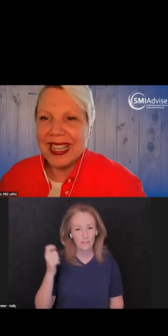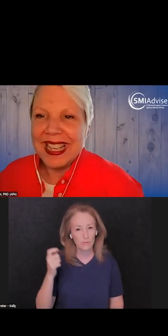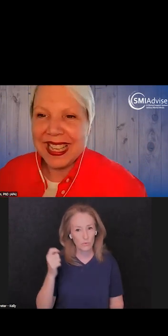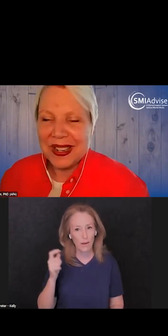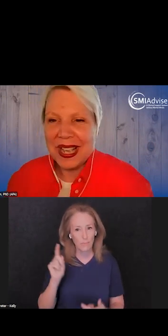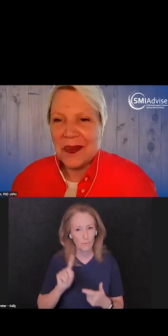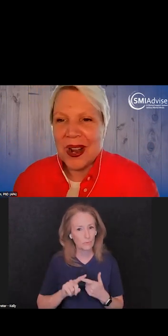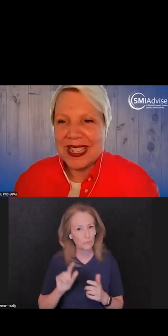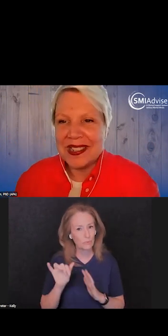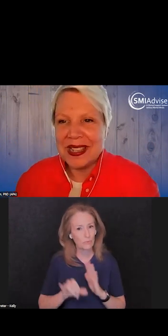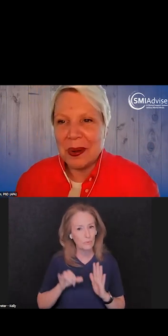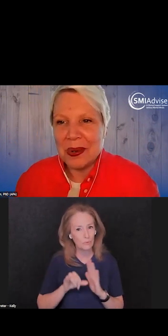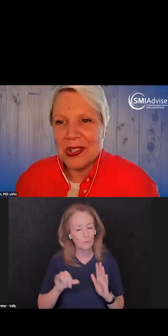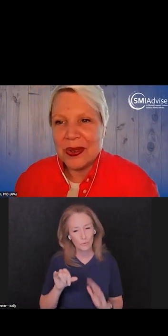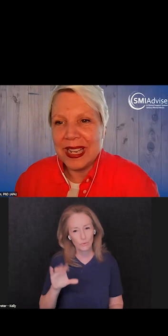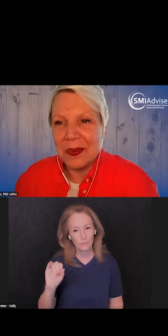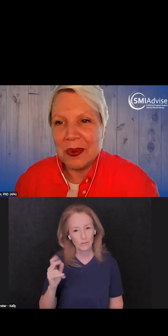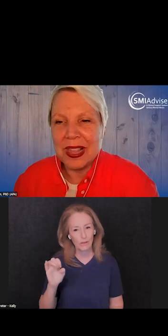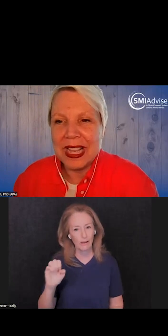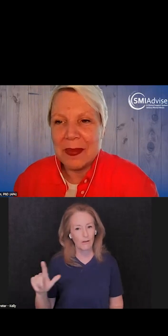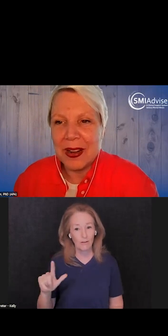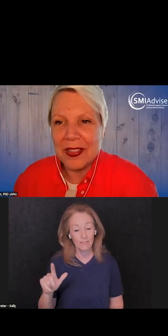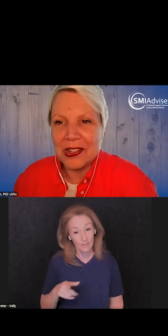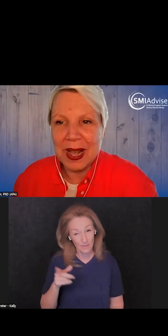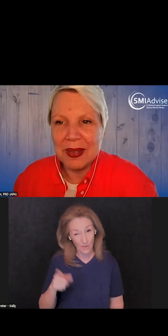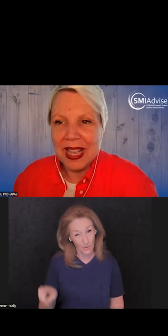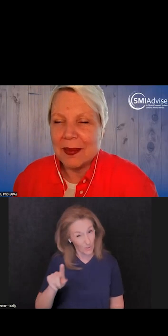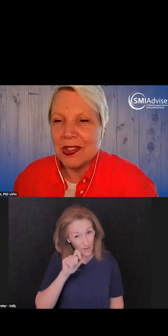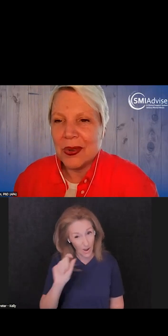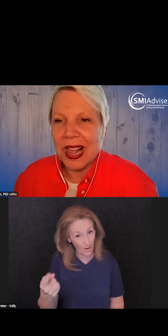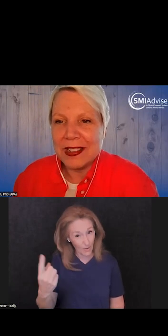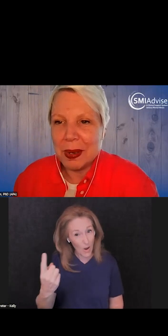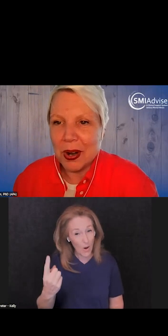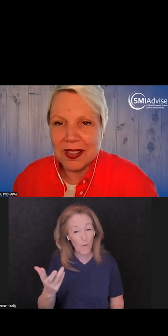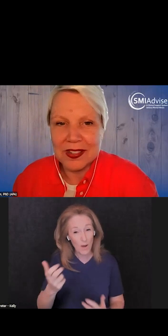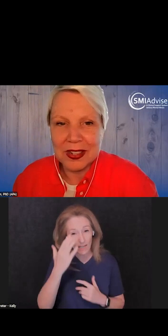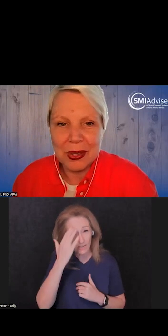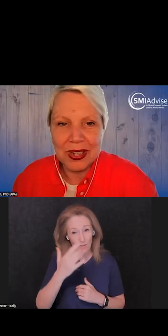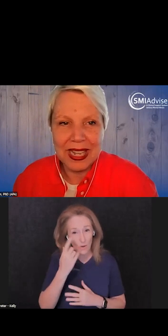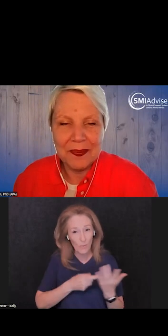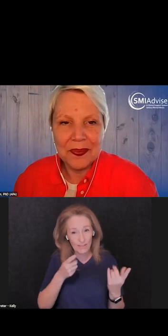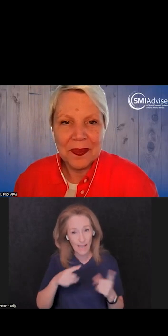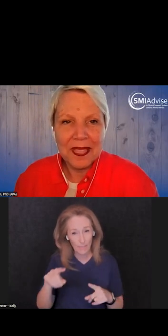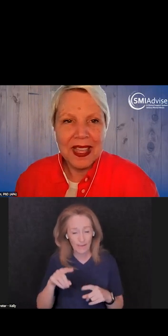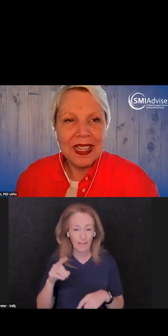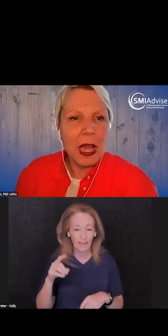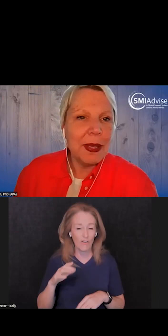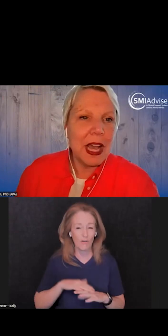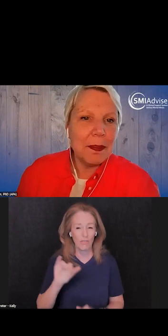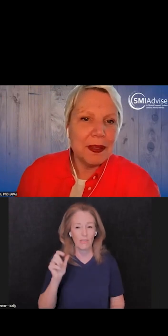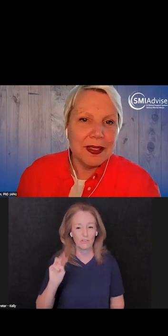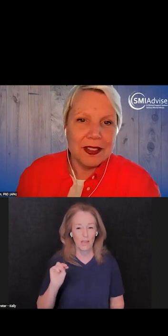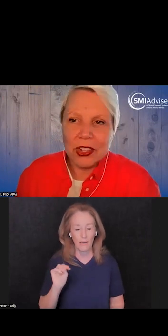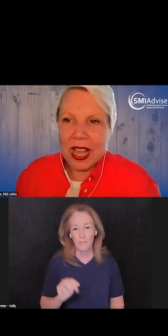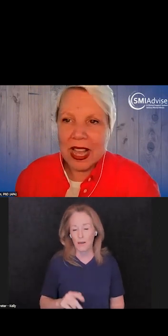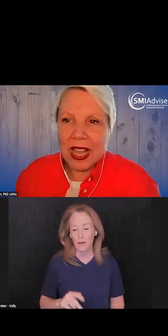alone in wanting to see what we're doing and what we're thinking about on the Jam. And I'm so glad to be part of this community. Coming